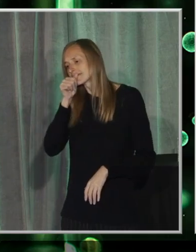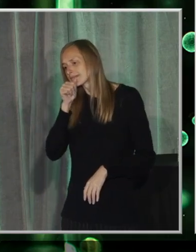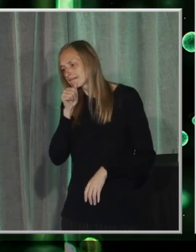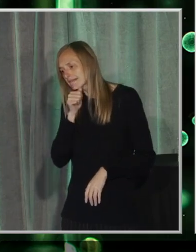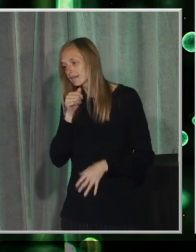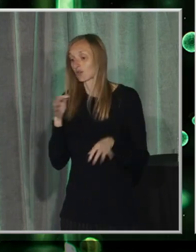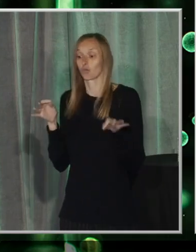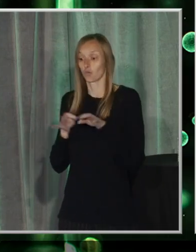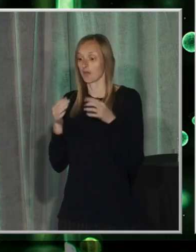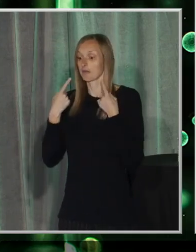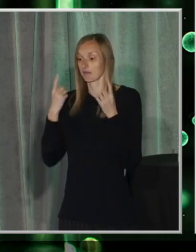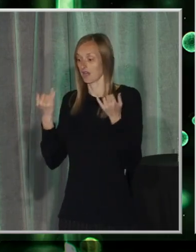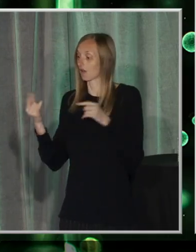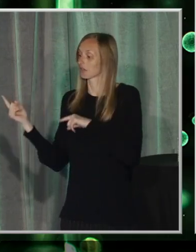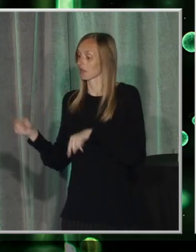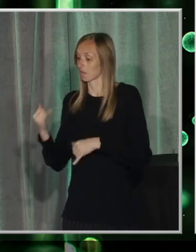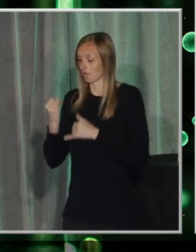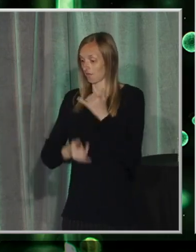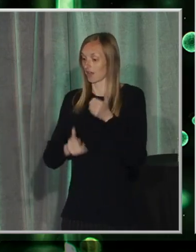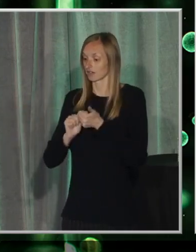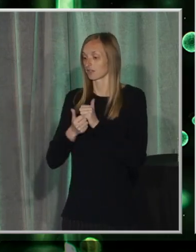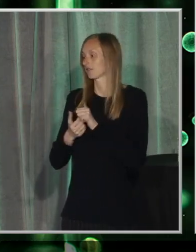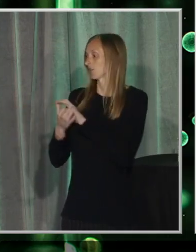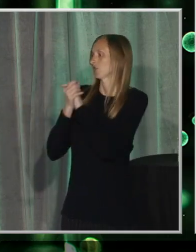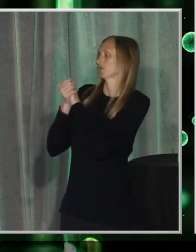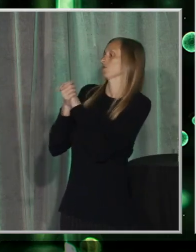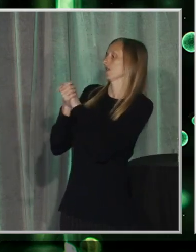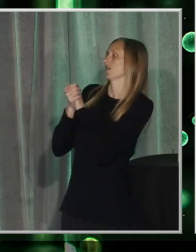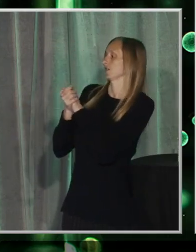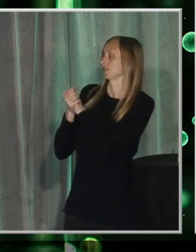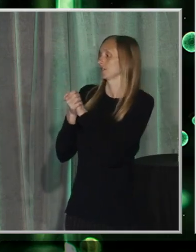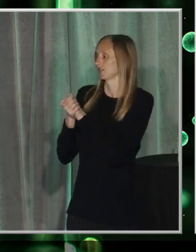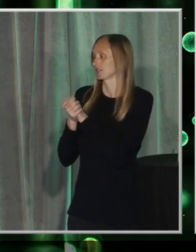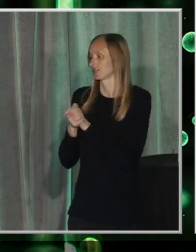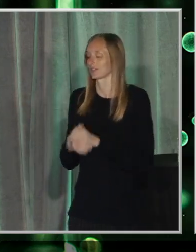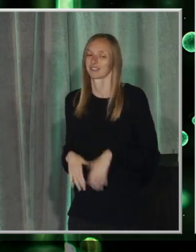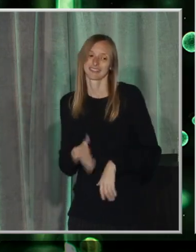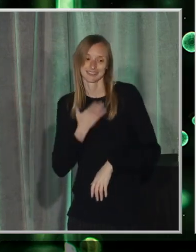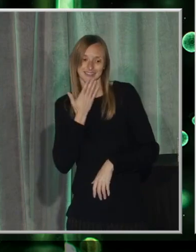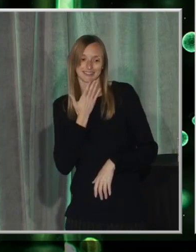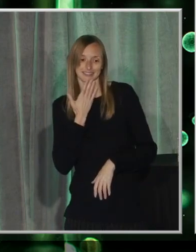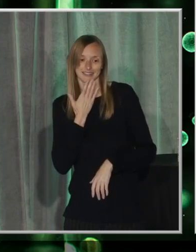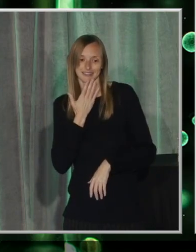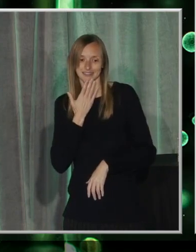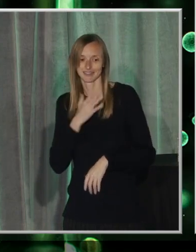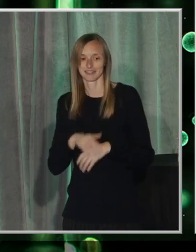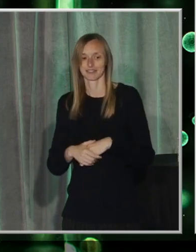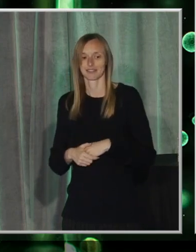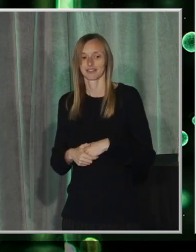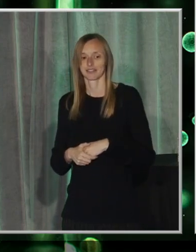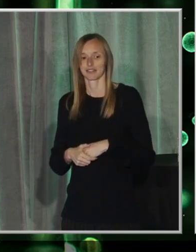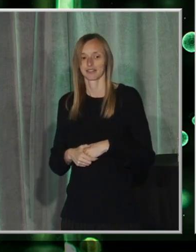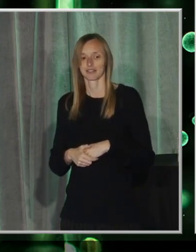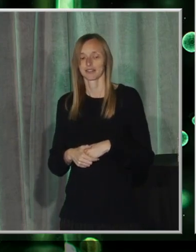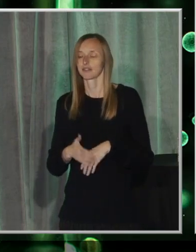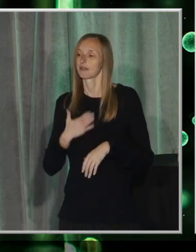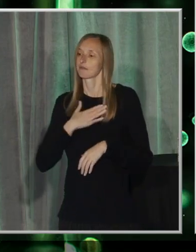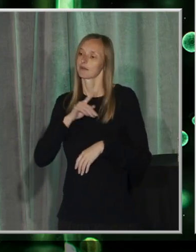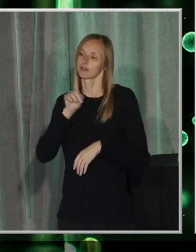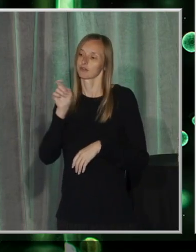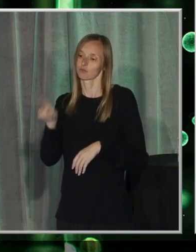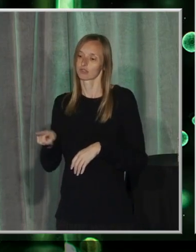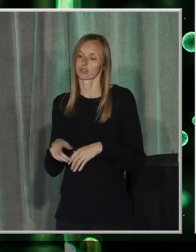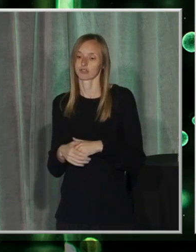see here now in the final, so huge congratulations from all of the judges. Thank you. Badge dropping off there. My question to you